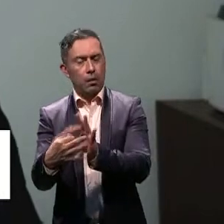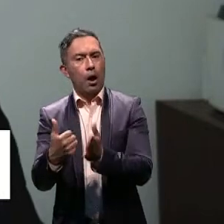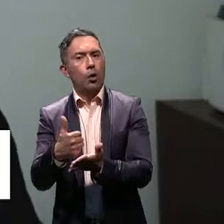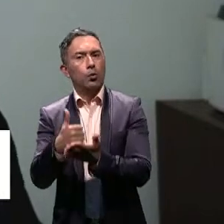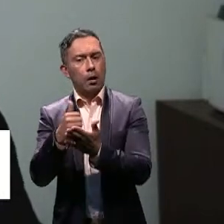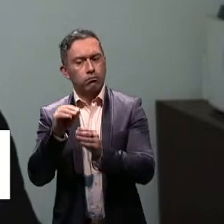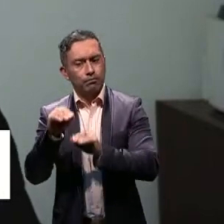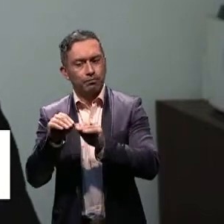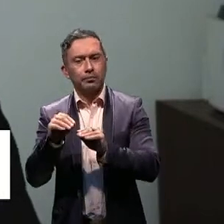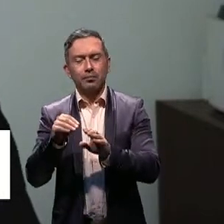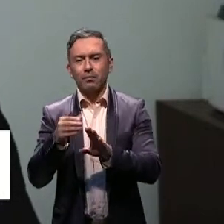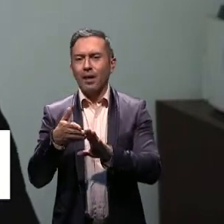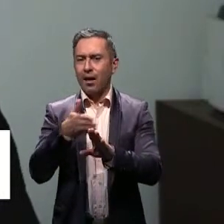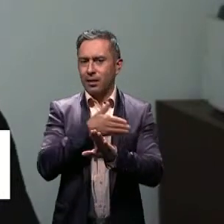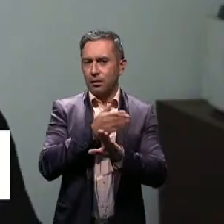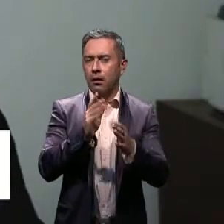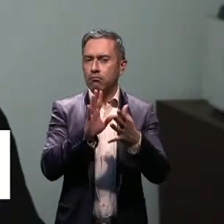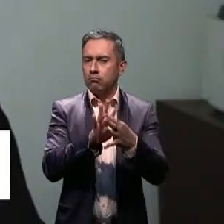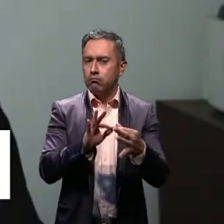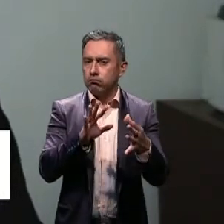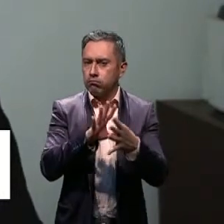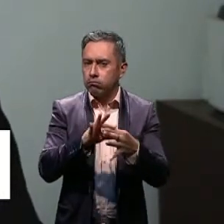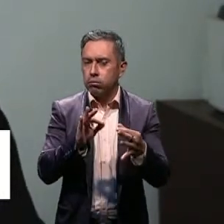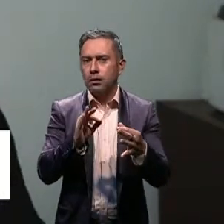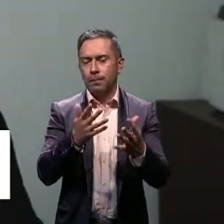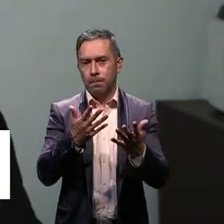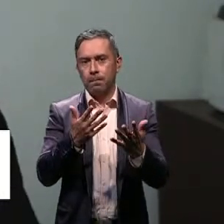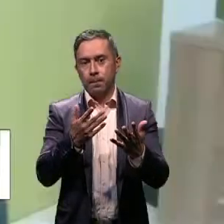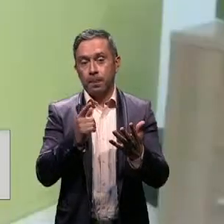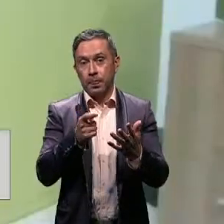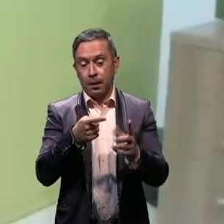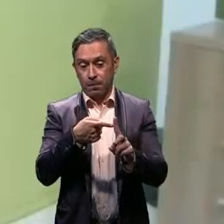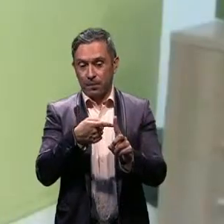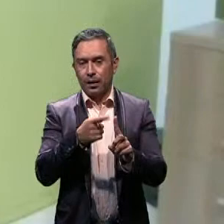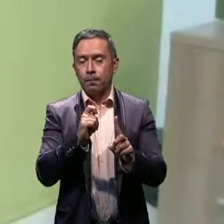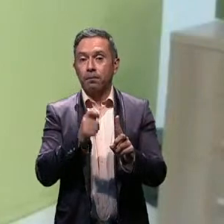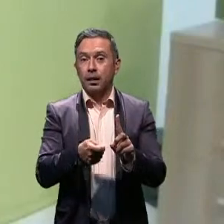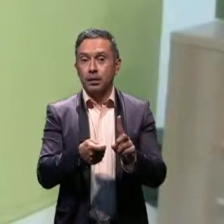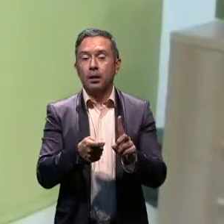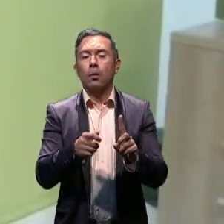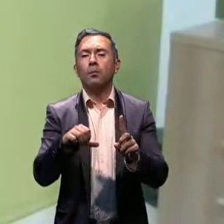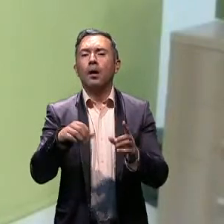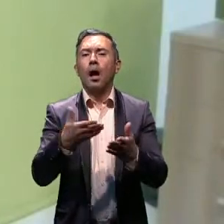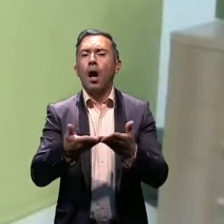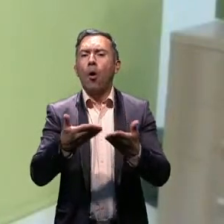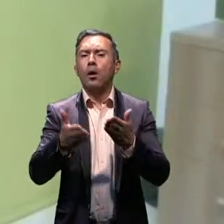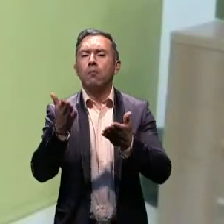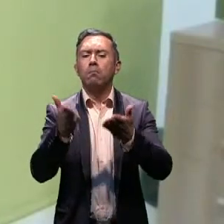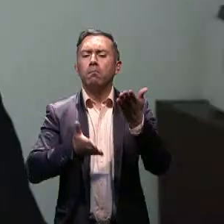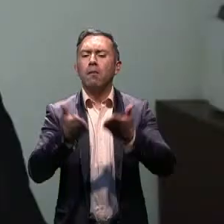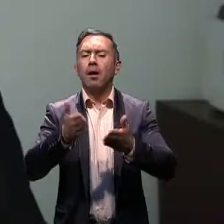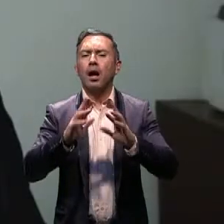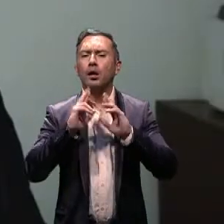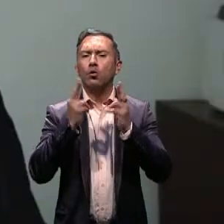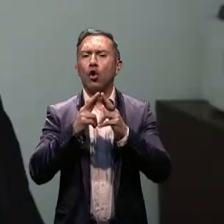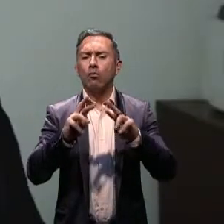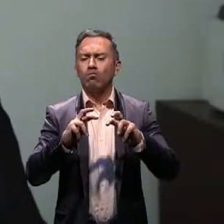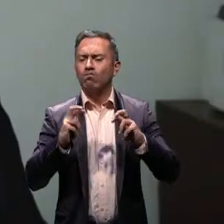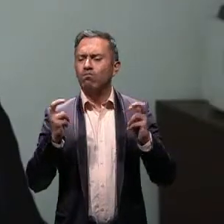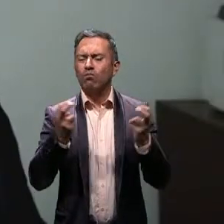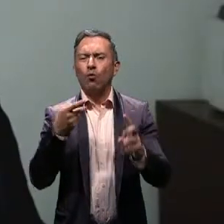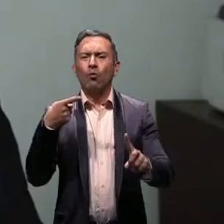tasks that we have to continue developing. Because if we have stressed out